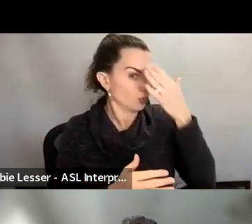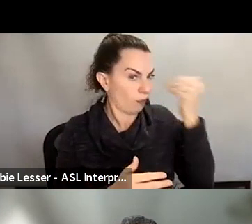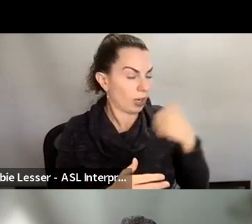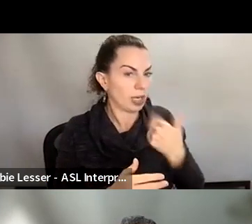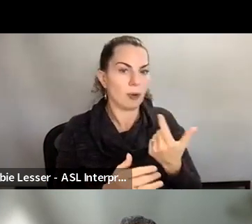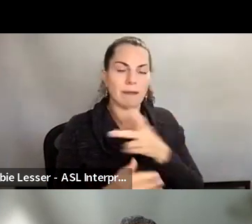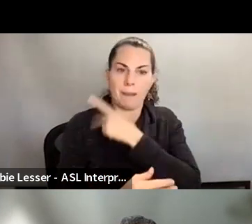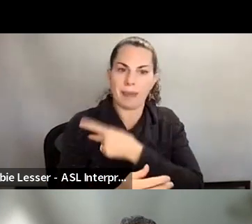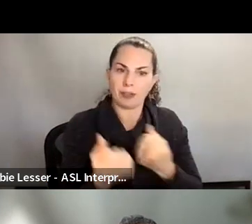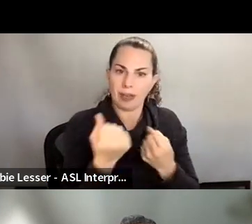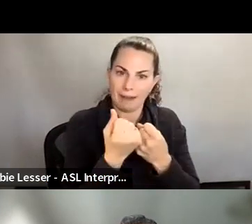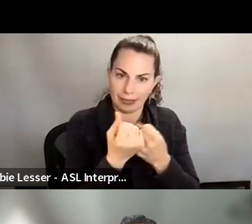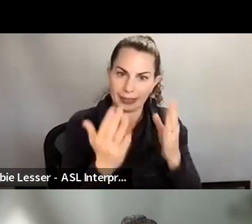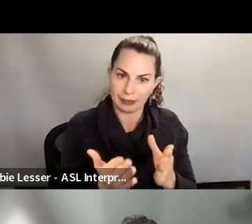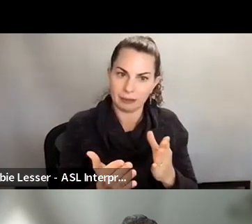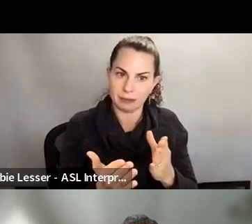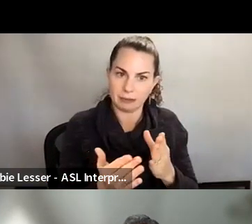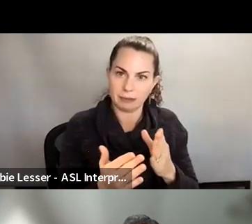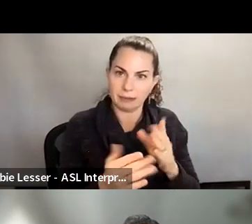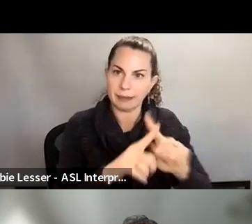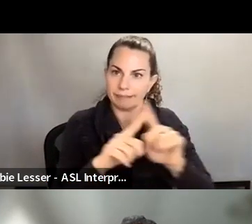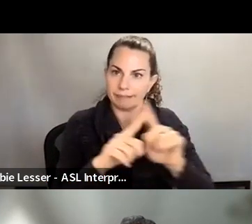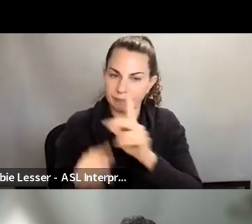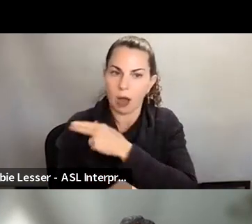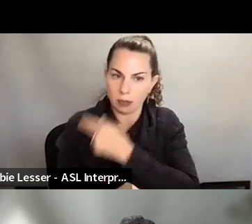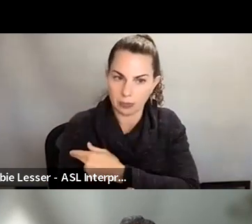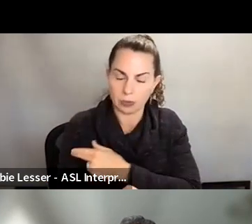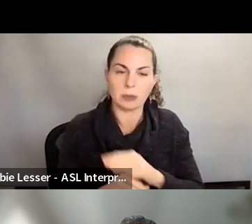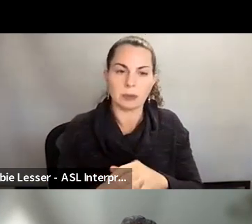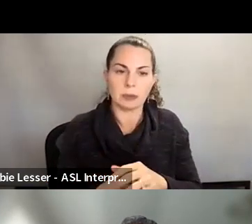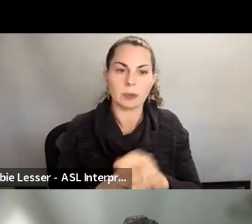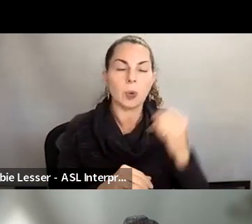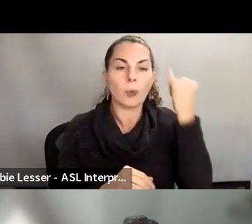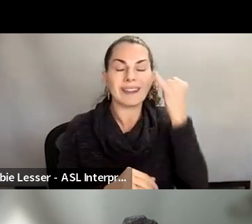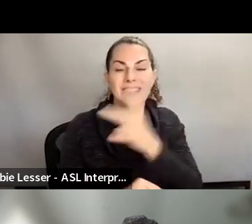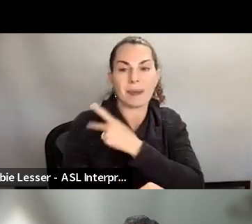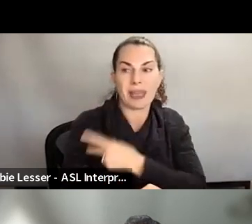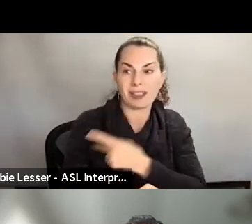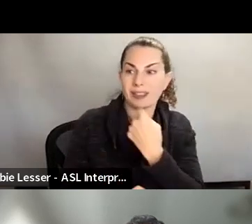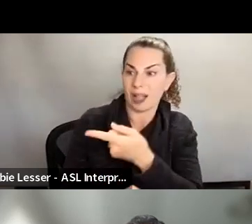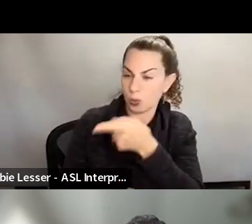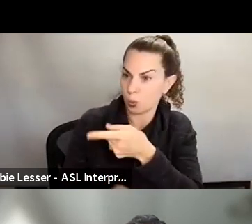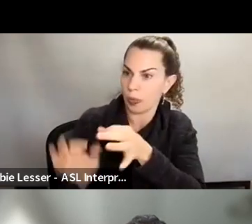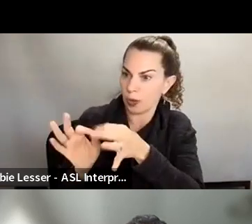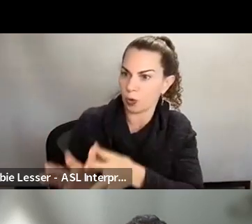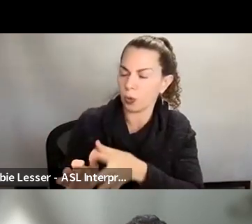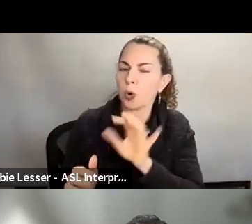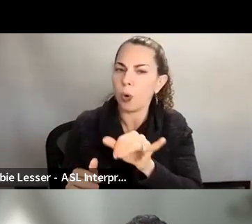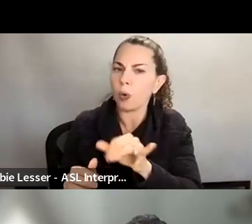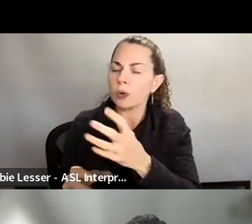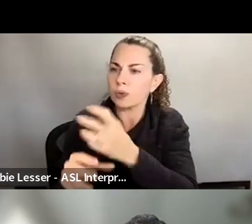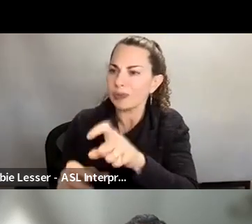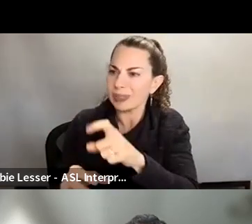at every hospital, a patient advocate usually in the role. So if the patient says something to you as the interpreter, jump on it. Don't resolve